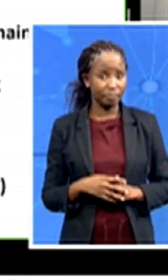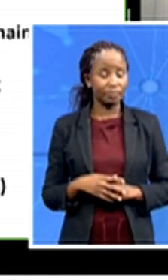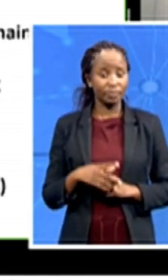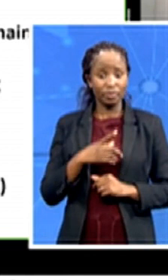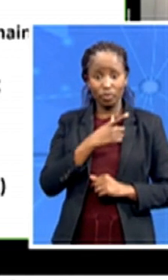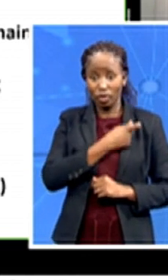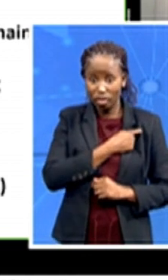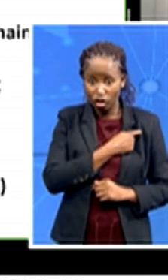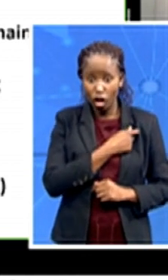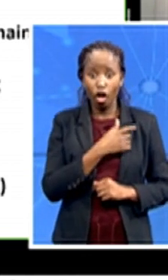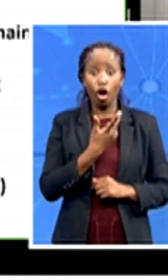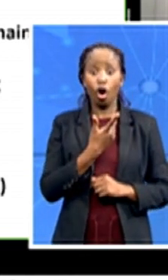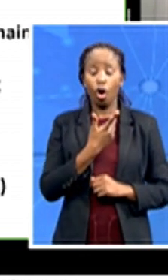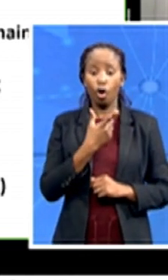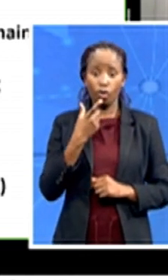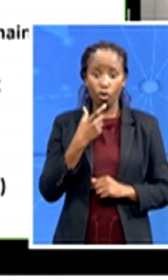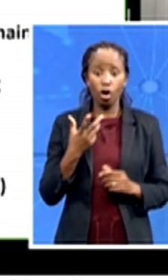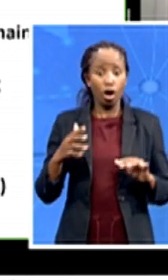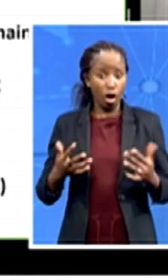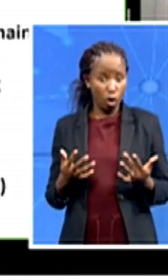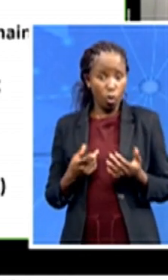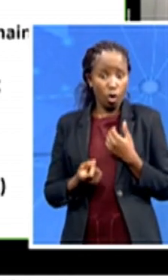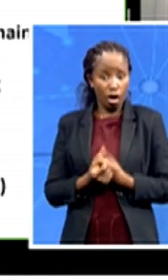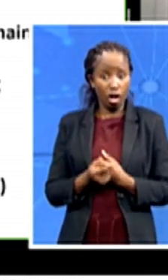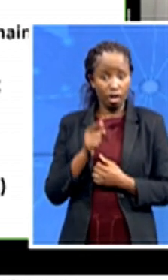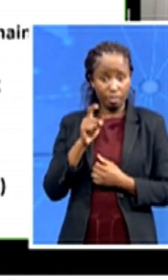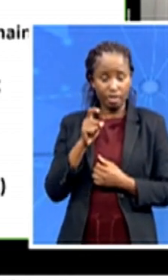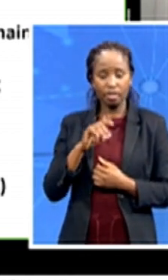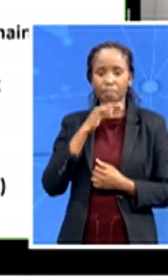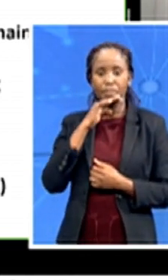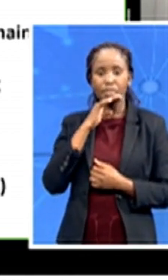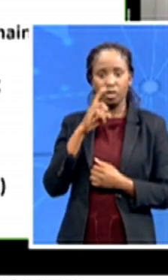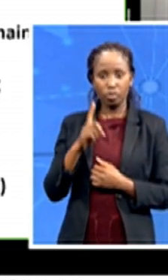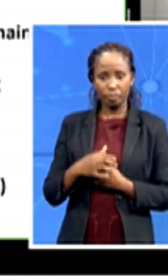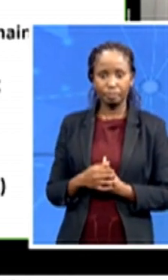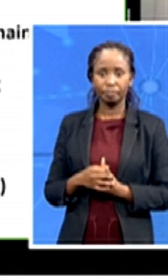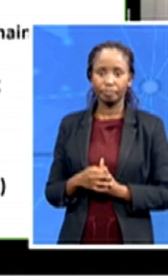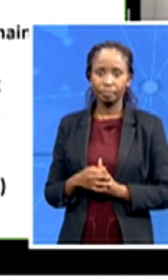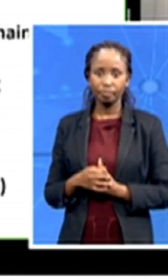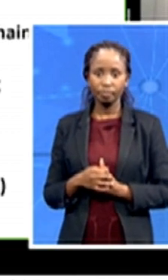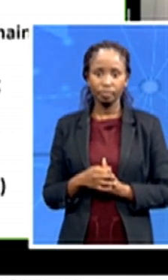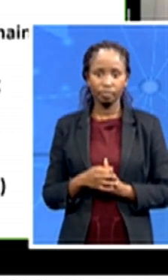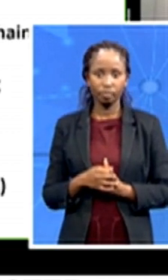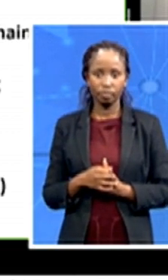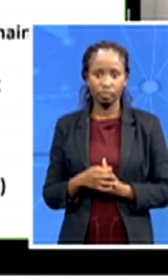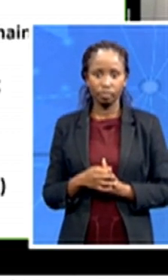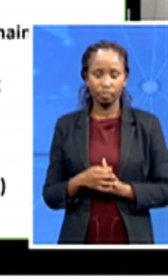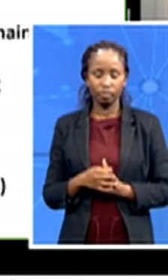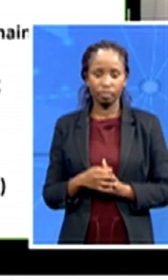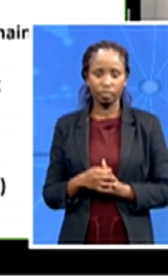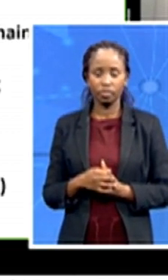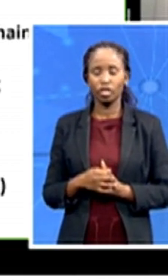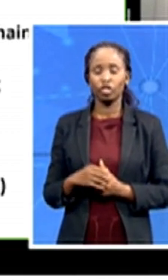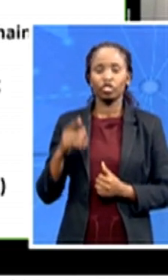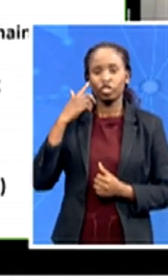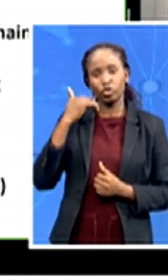means that you now look at the whole process first, the vaccination process.